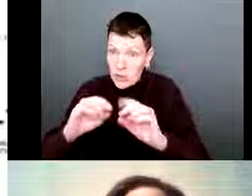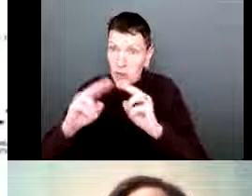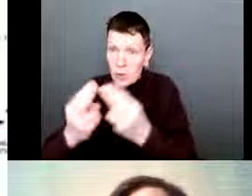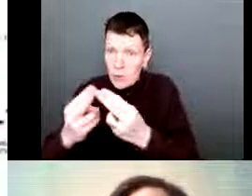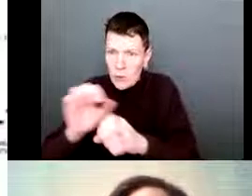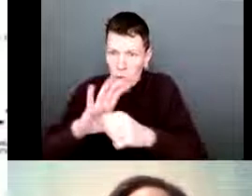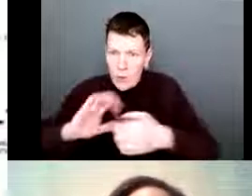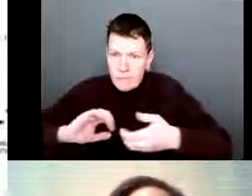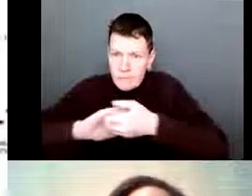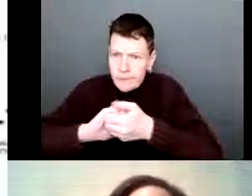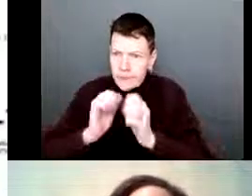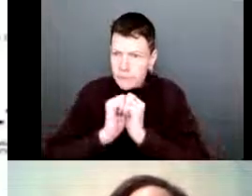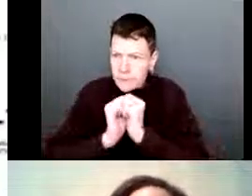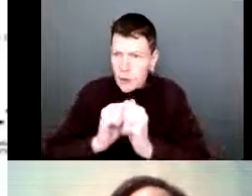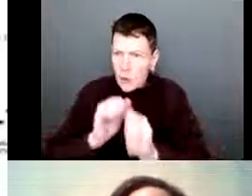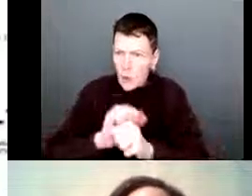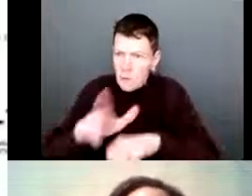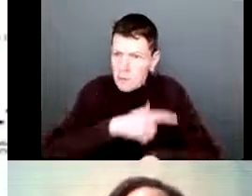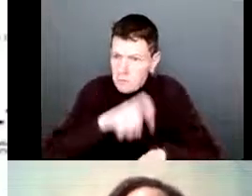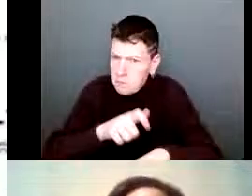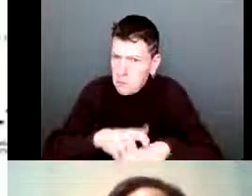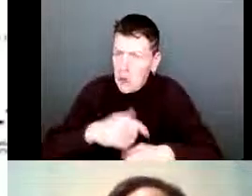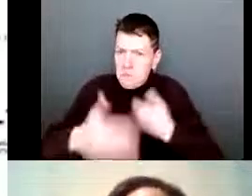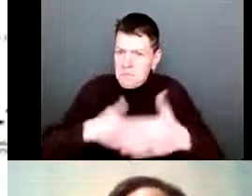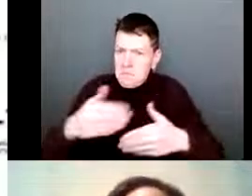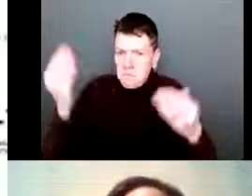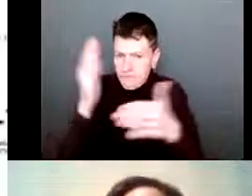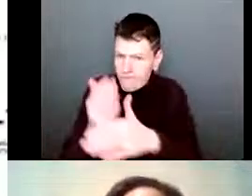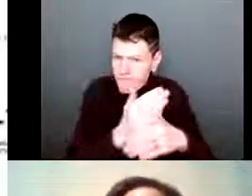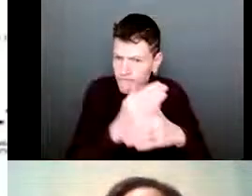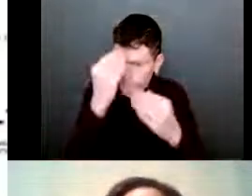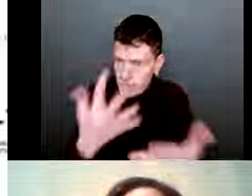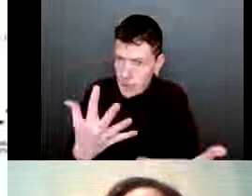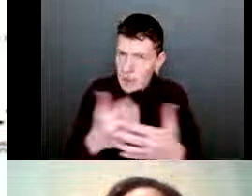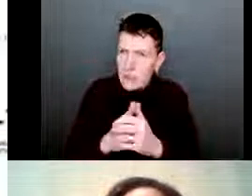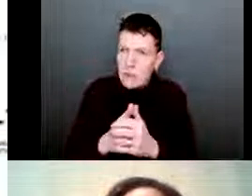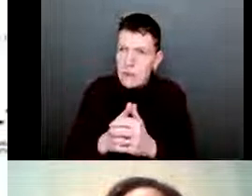working for some time to give us information that was